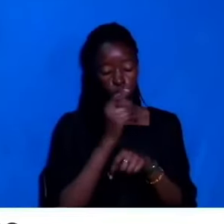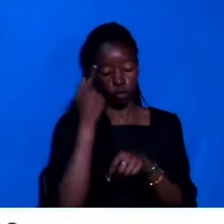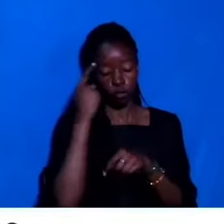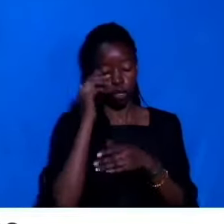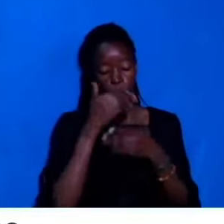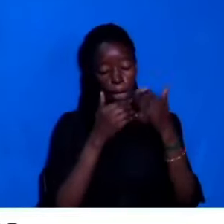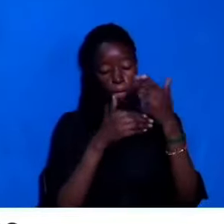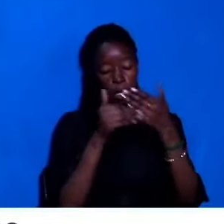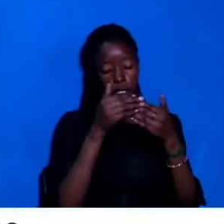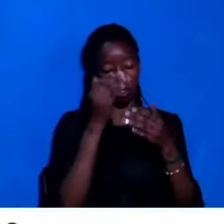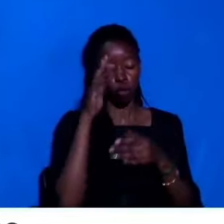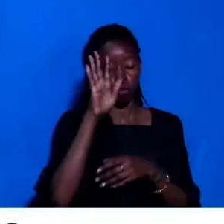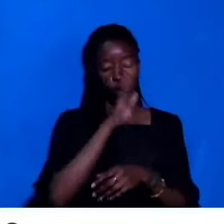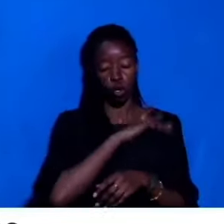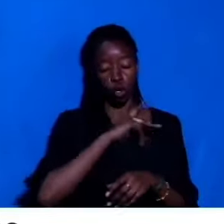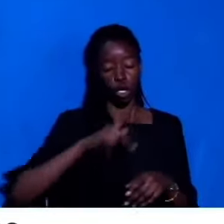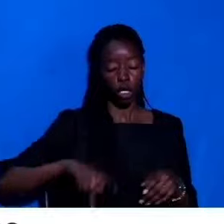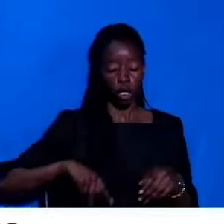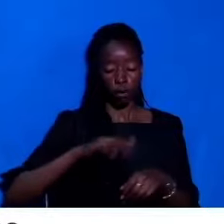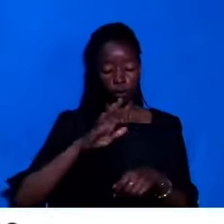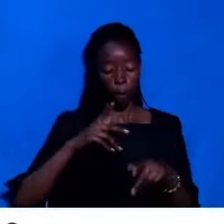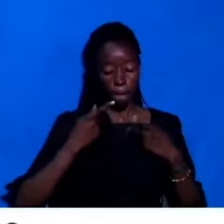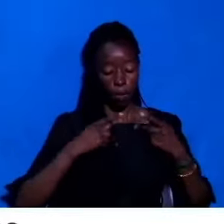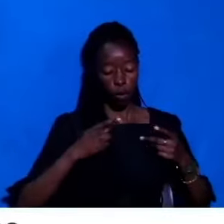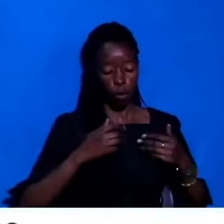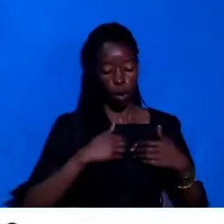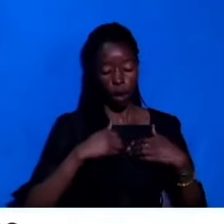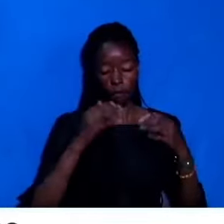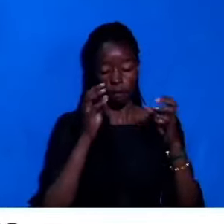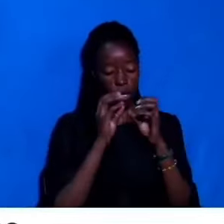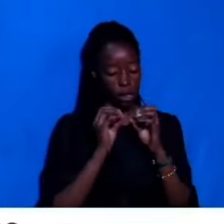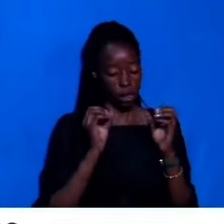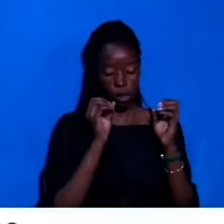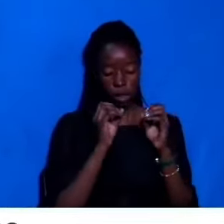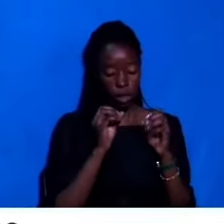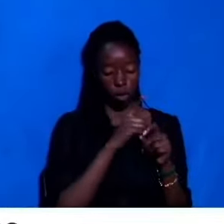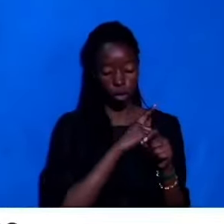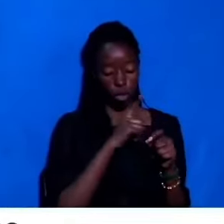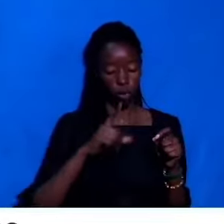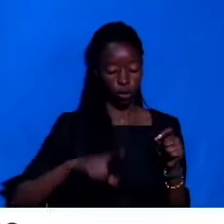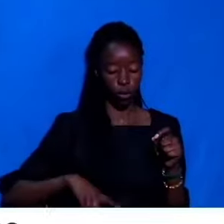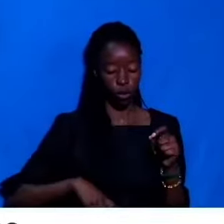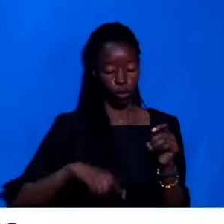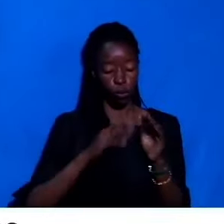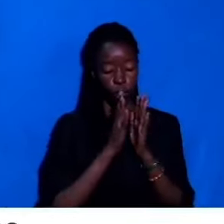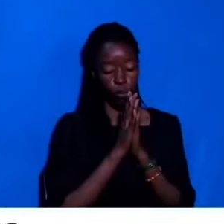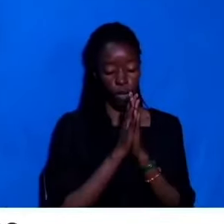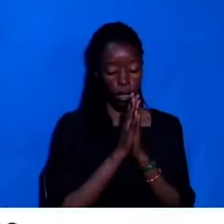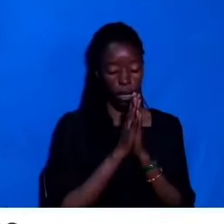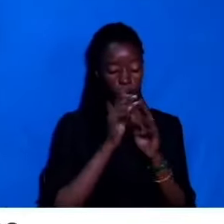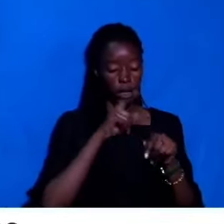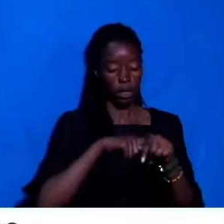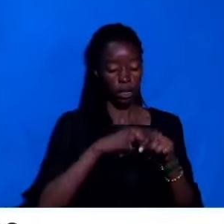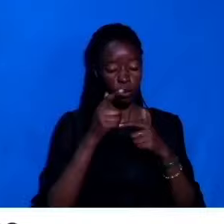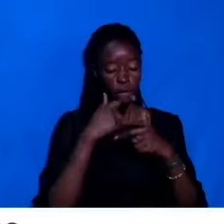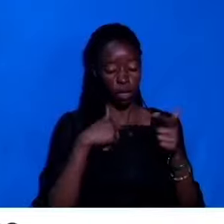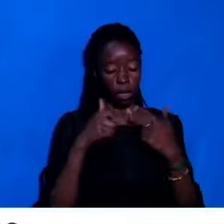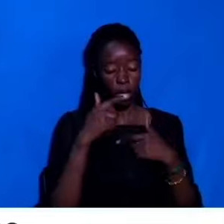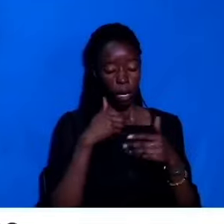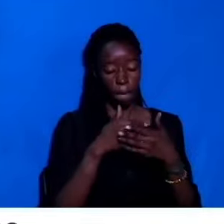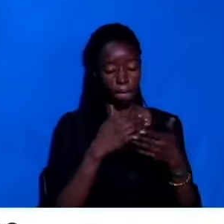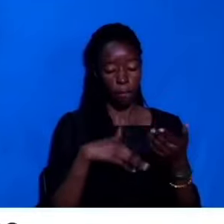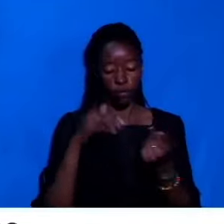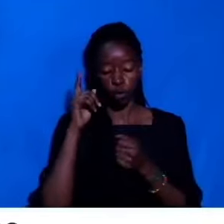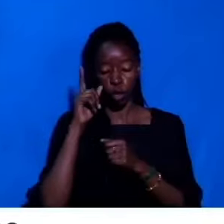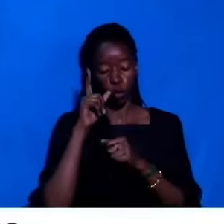kingdom. And even for those who do not have anything in terms of material, Father, we pray that as they come before you with